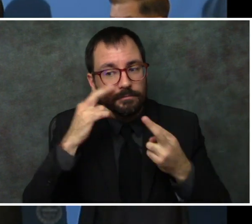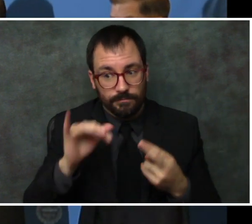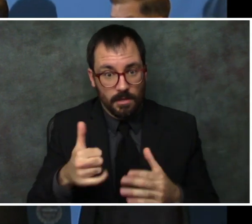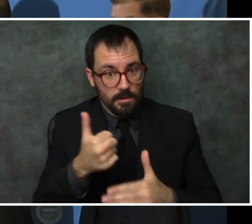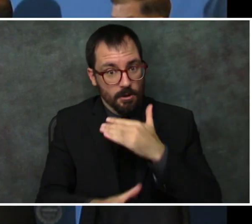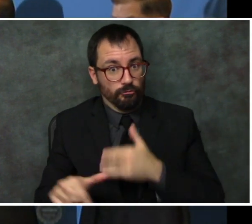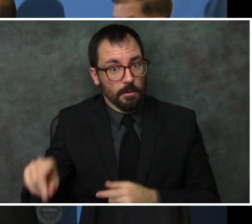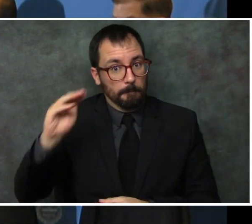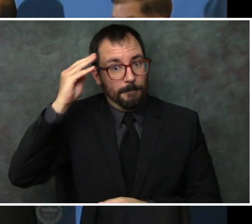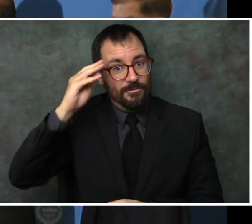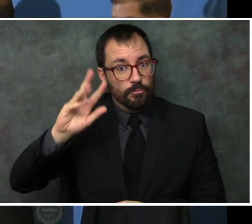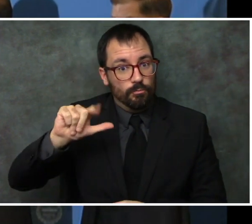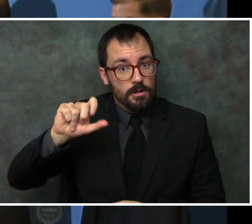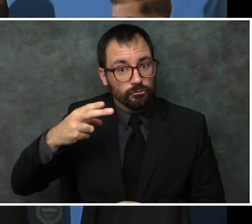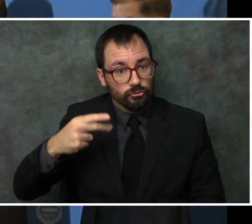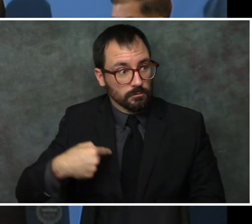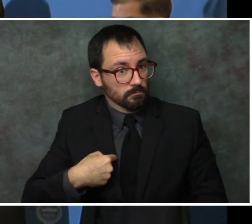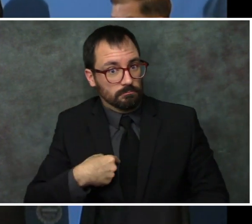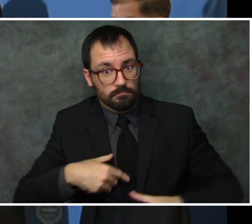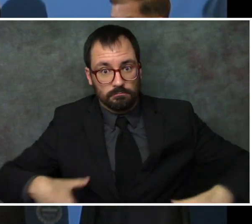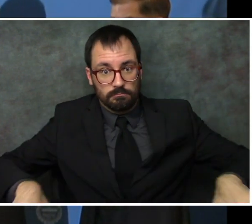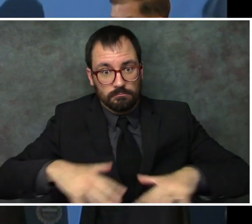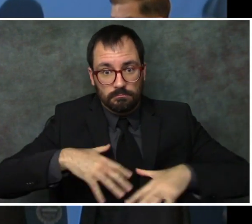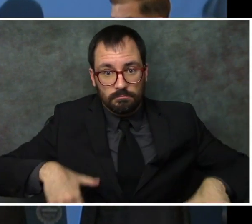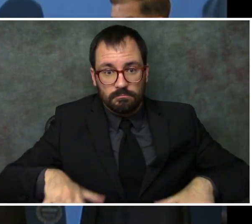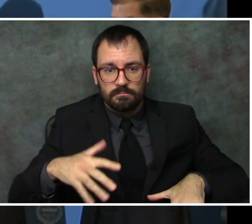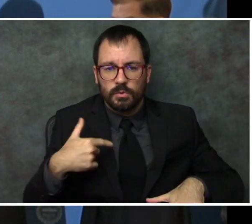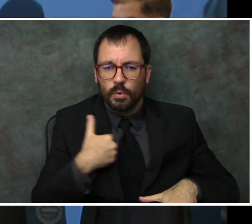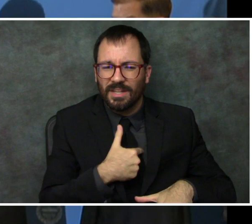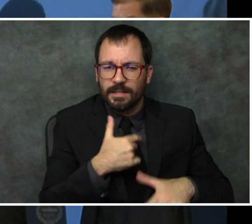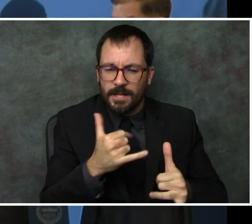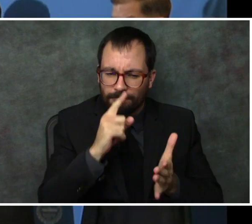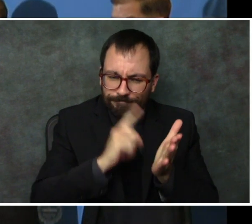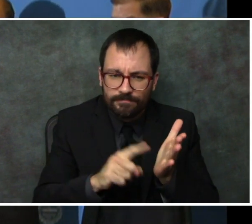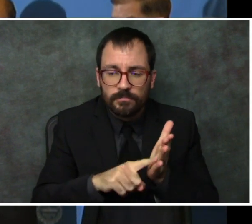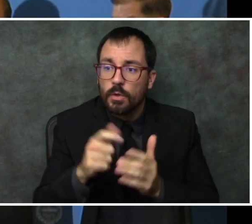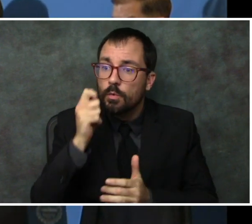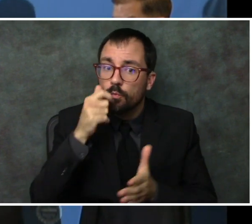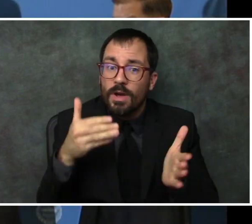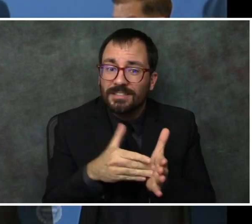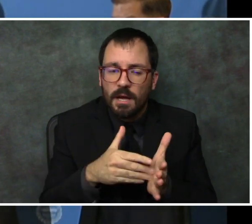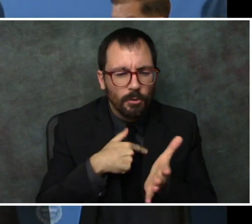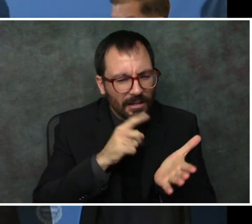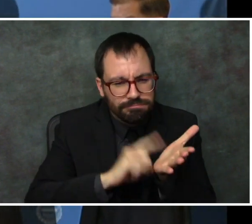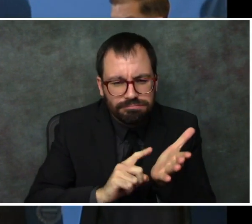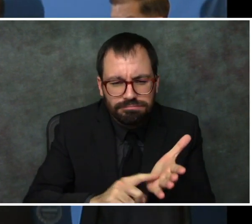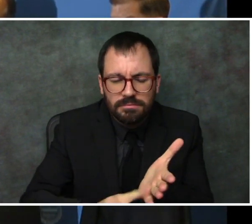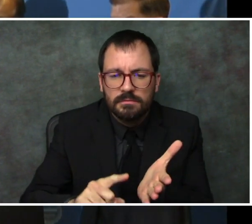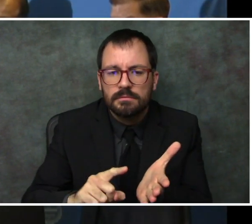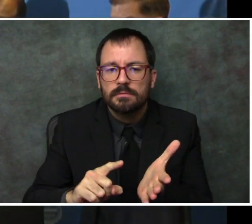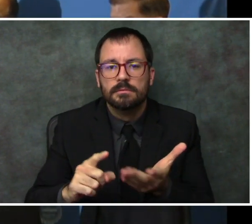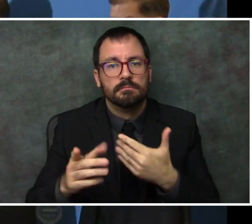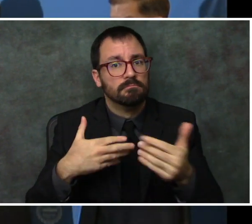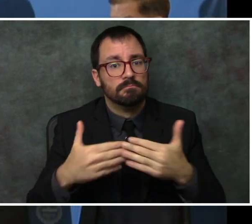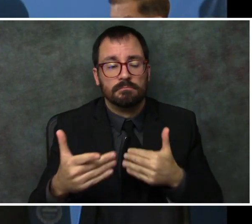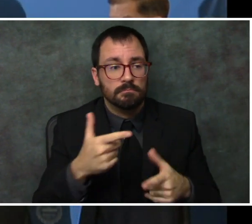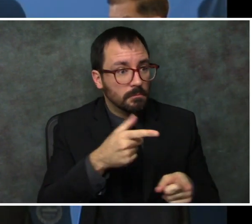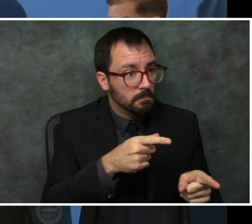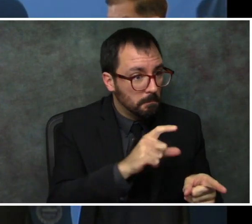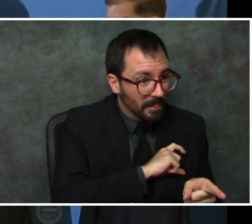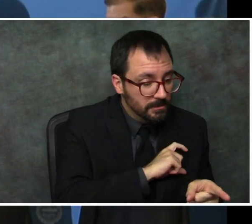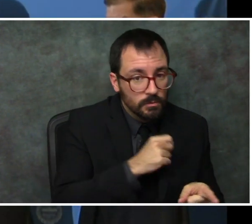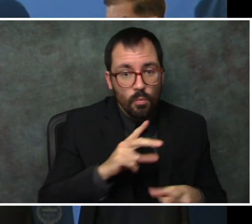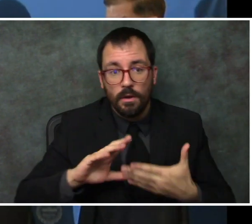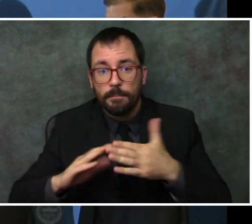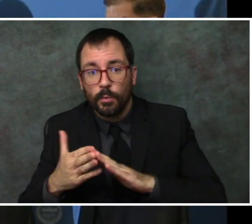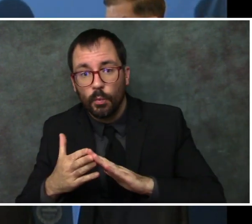thinking that racial injustices are against them or members of the community. This is what I talk about when I'm talking about